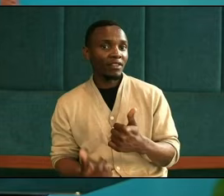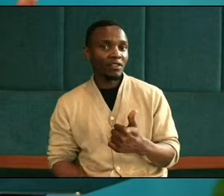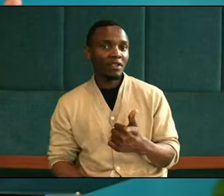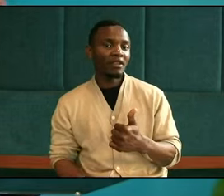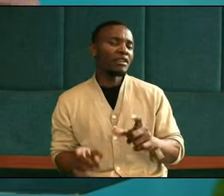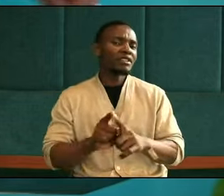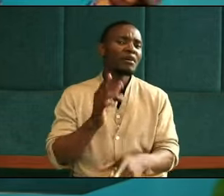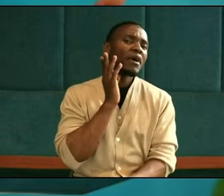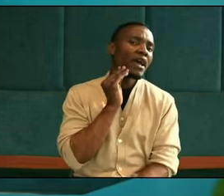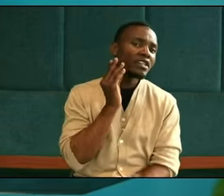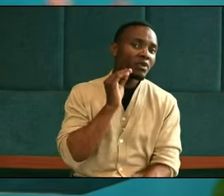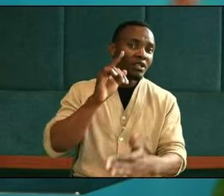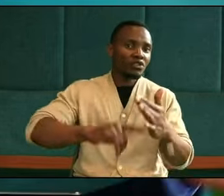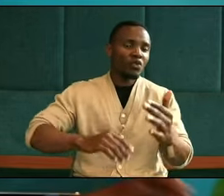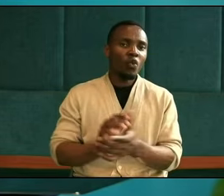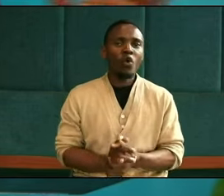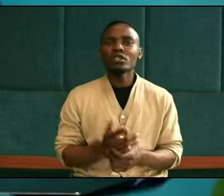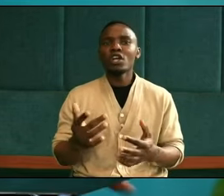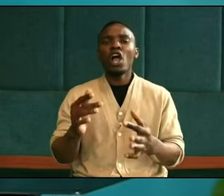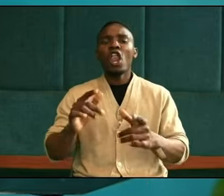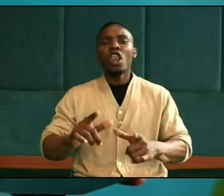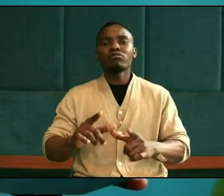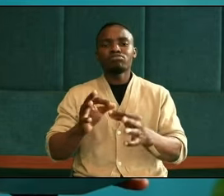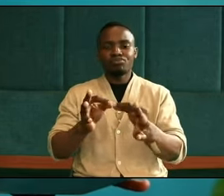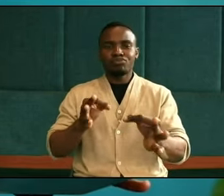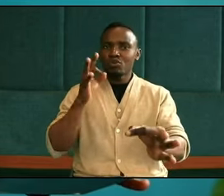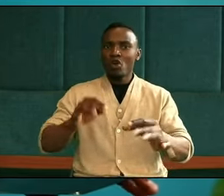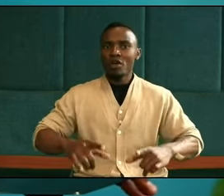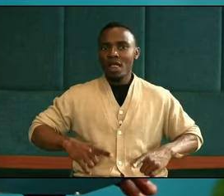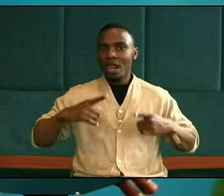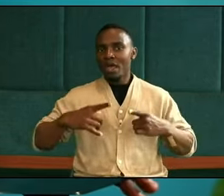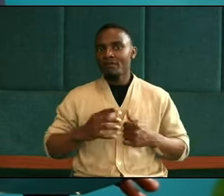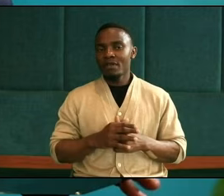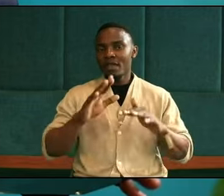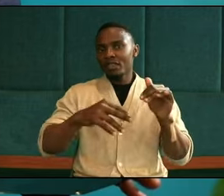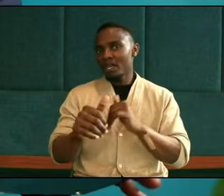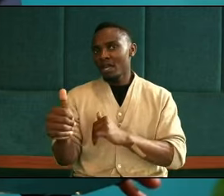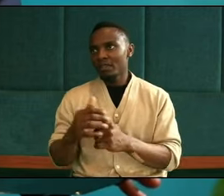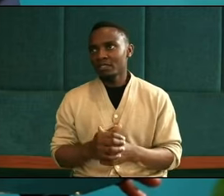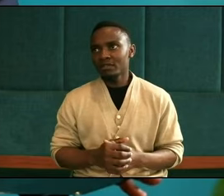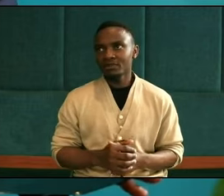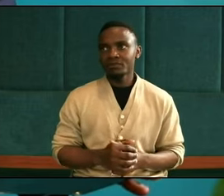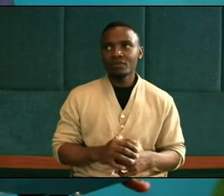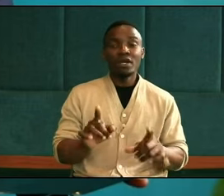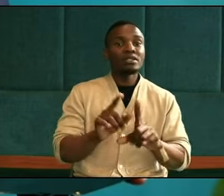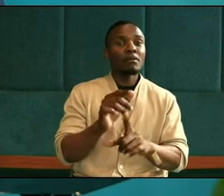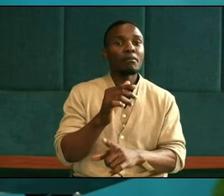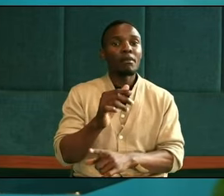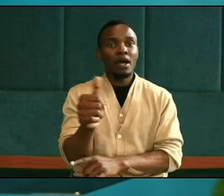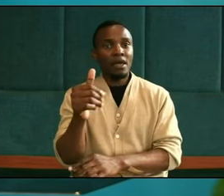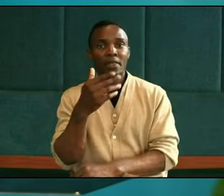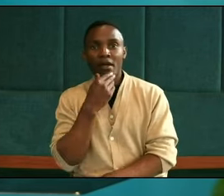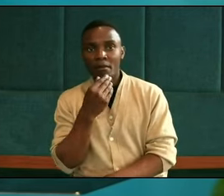and experience longevity more than any others. Malcolm, in his books, talks